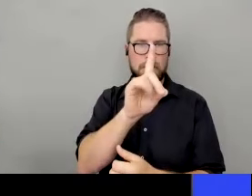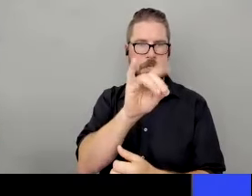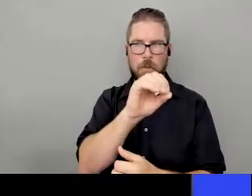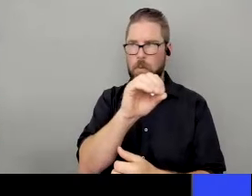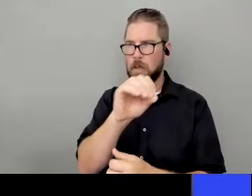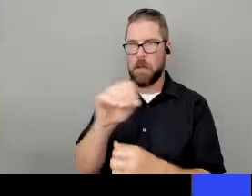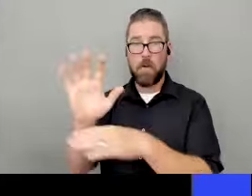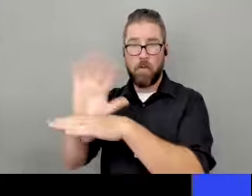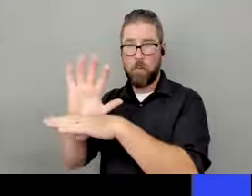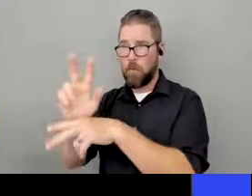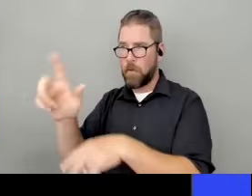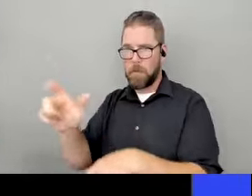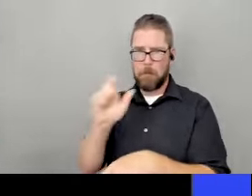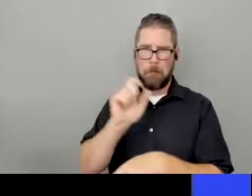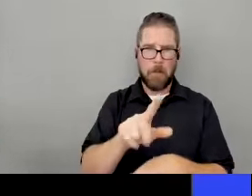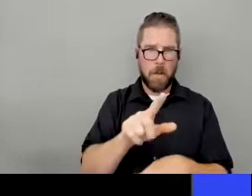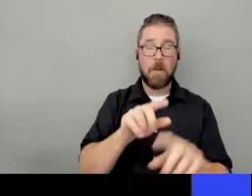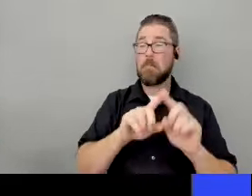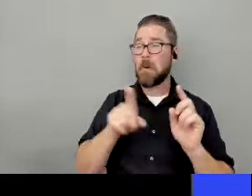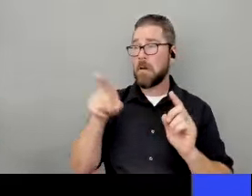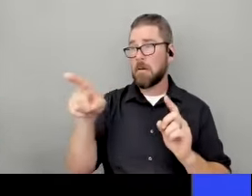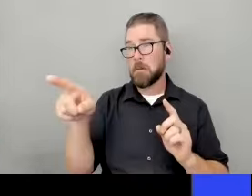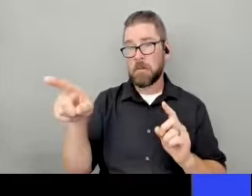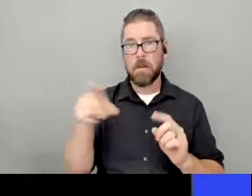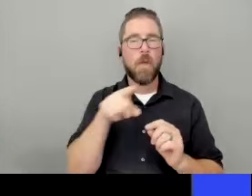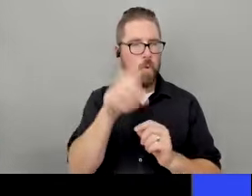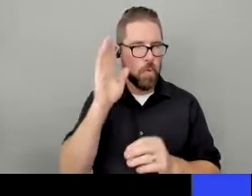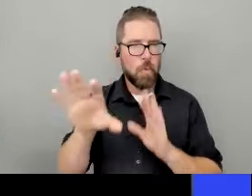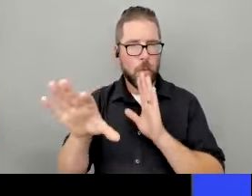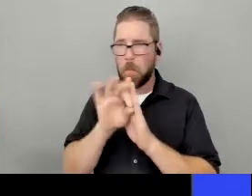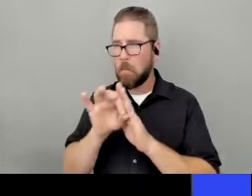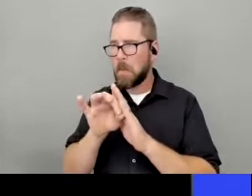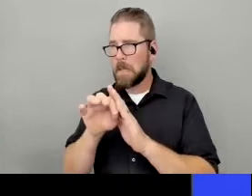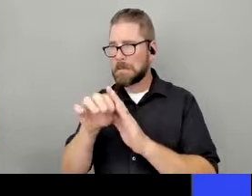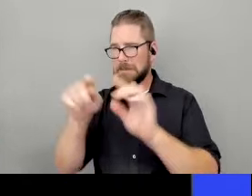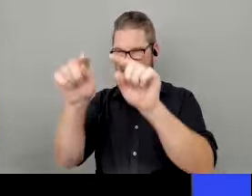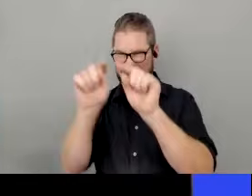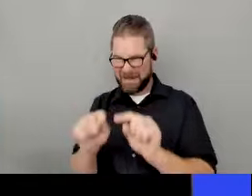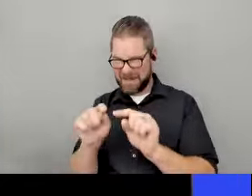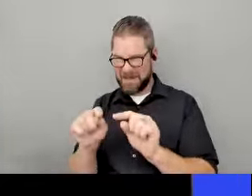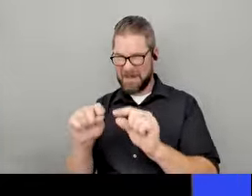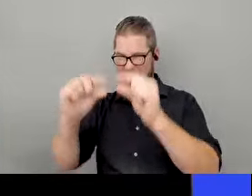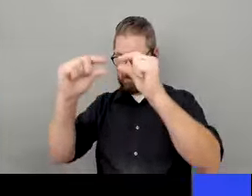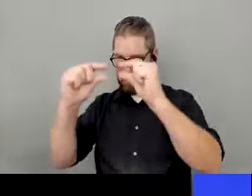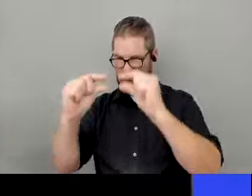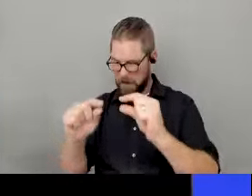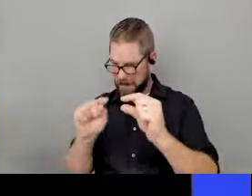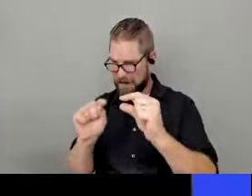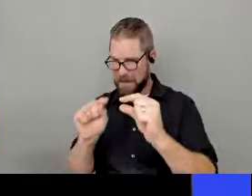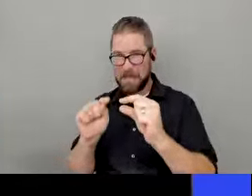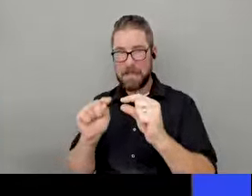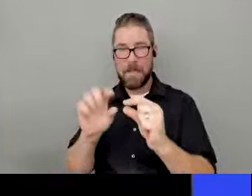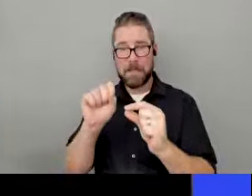Studio, that you'll see there's many other choices. If you know directly what you need on YouTube, you could go directly